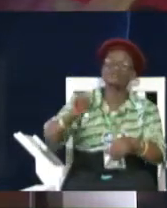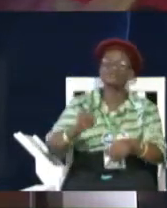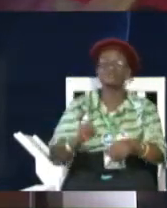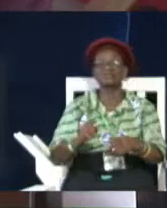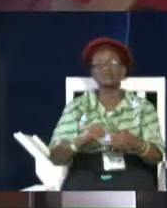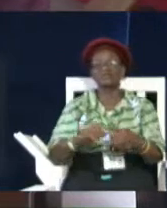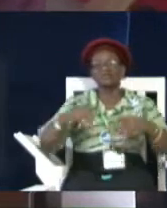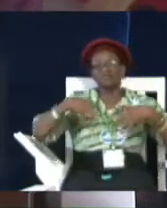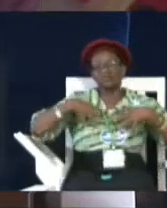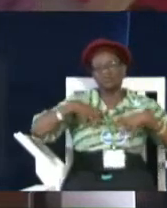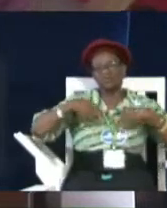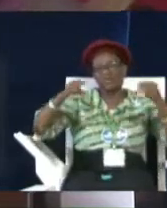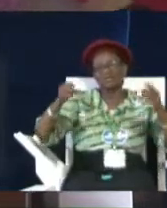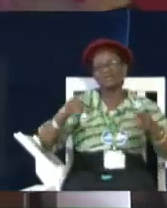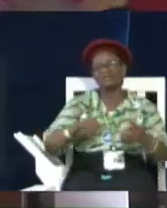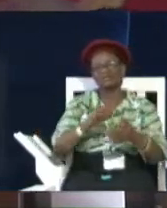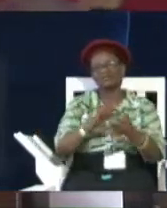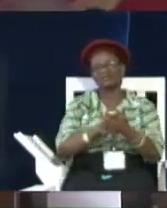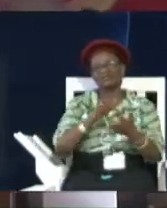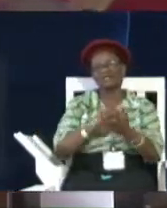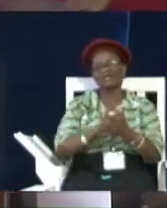to heal those who are sick,